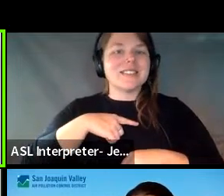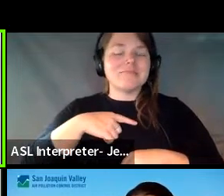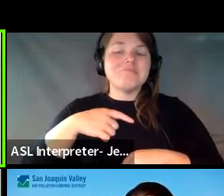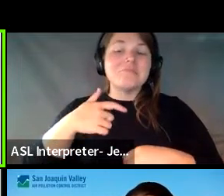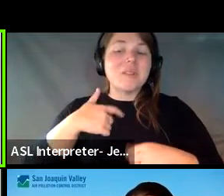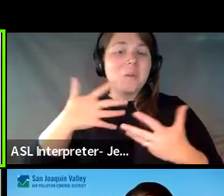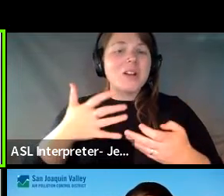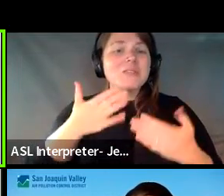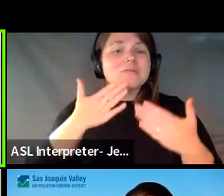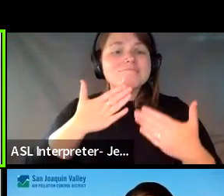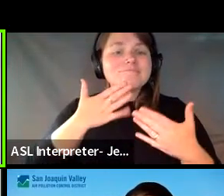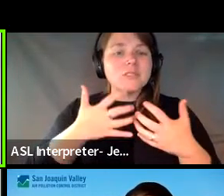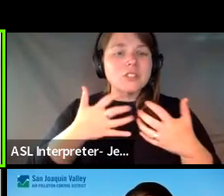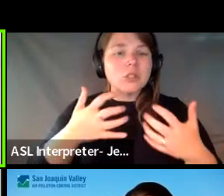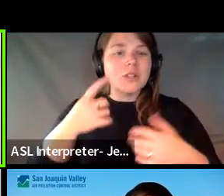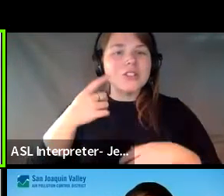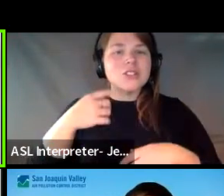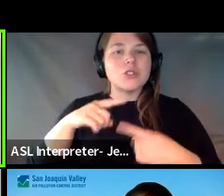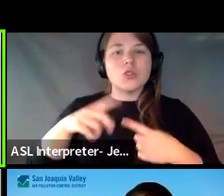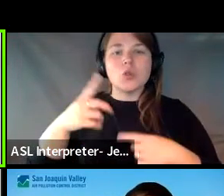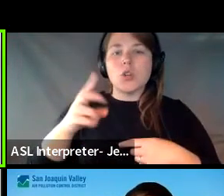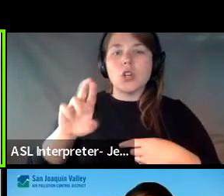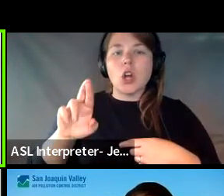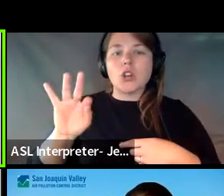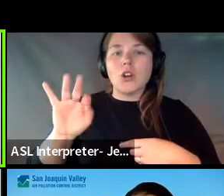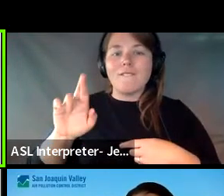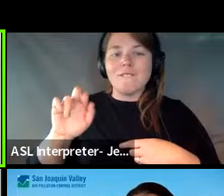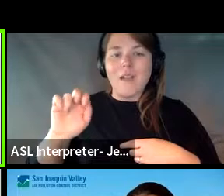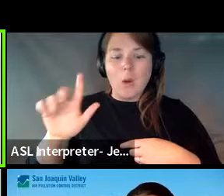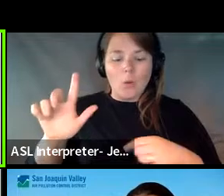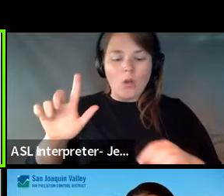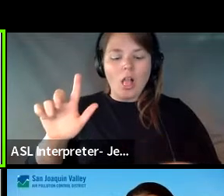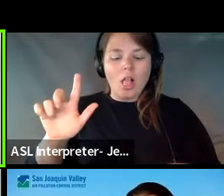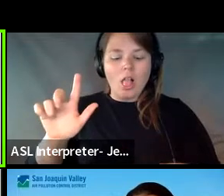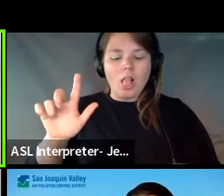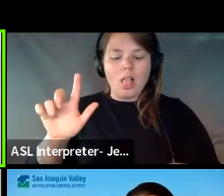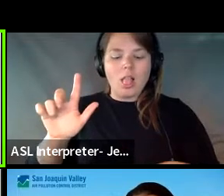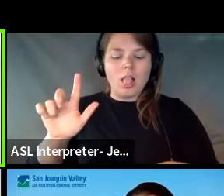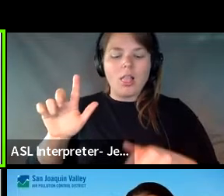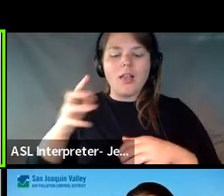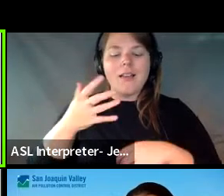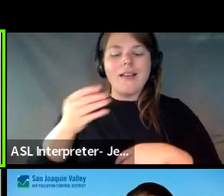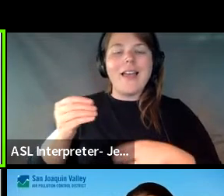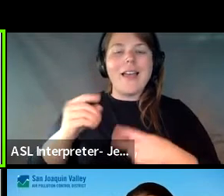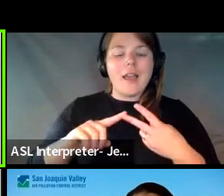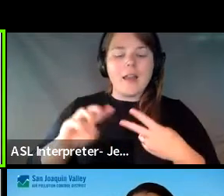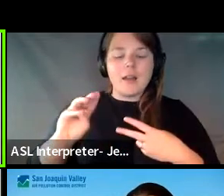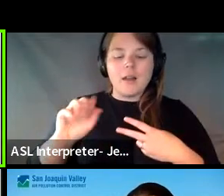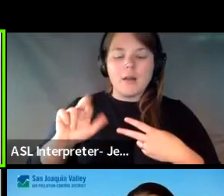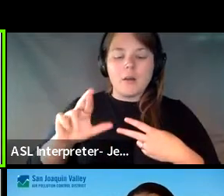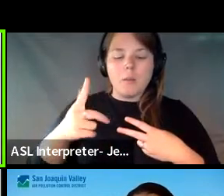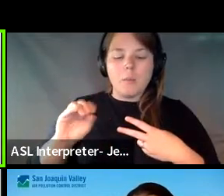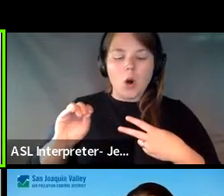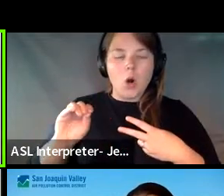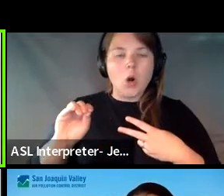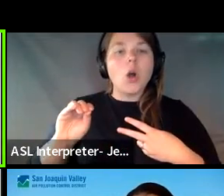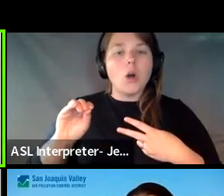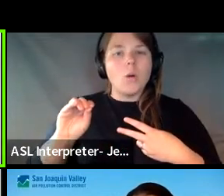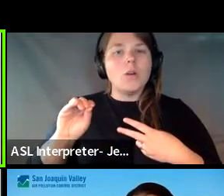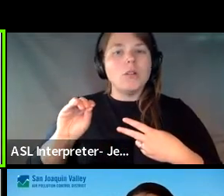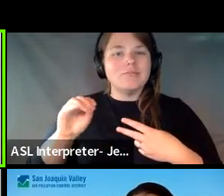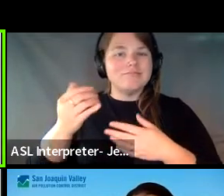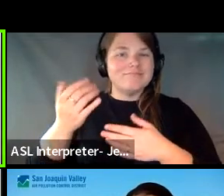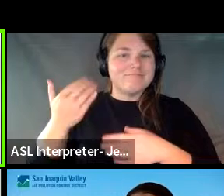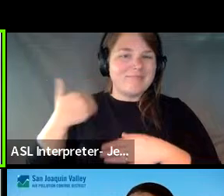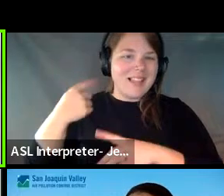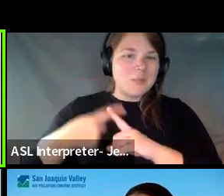to Dr. Farrell, I believe it was, and Margot for being co-host last month and in person. You all